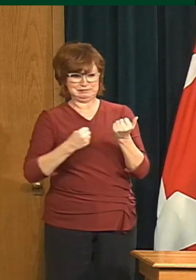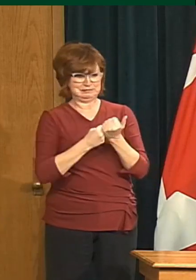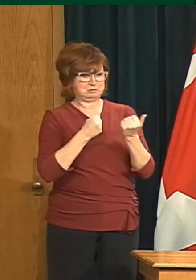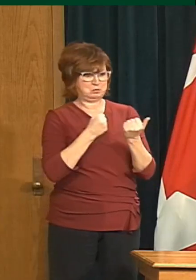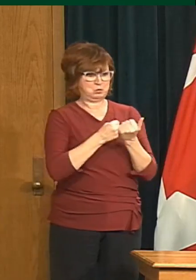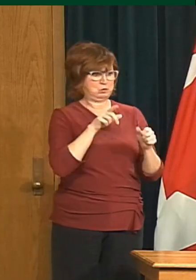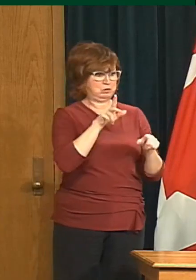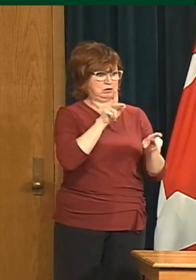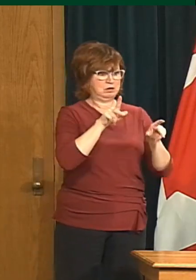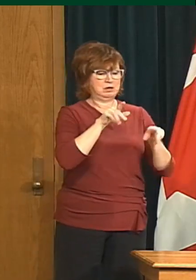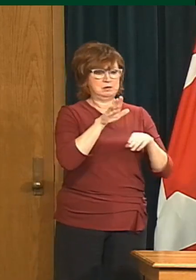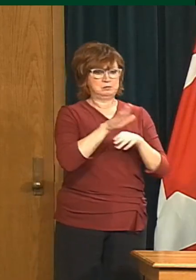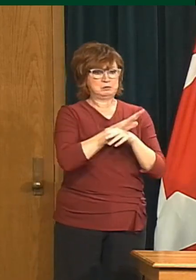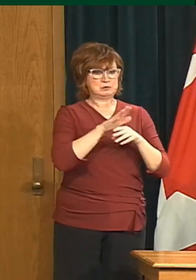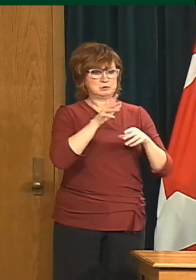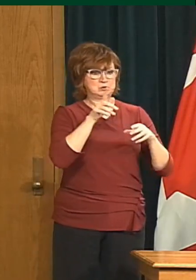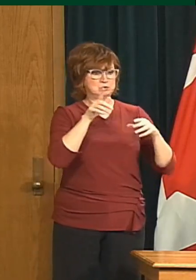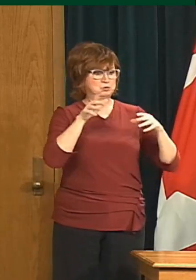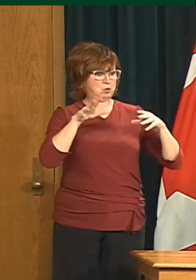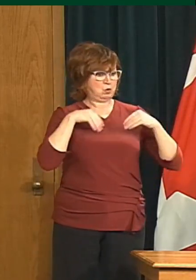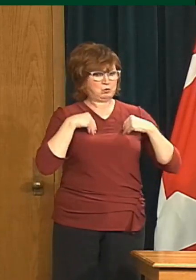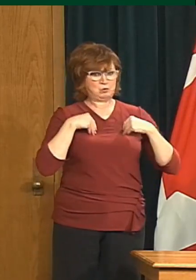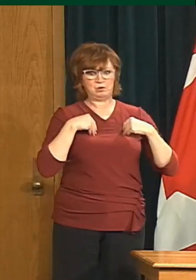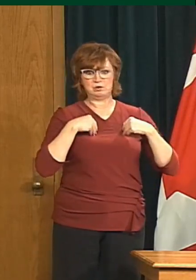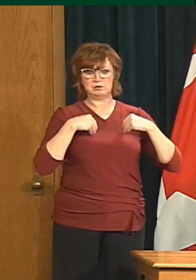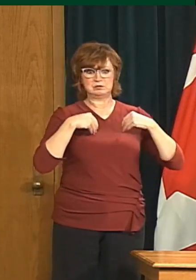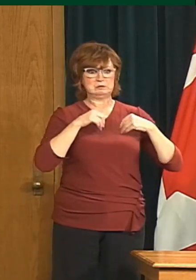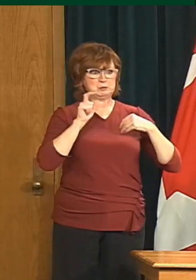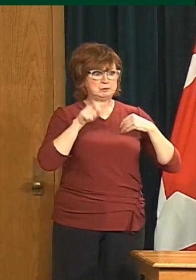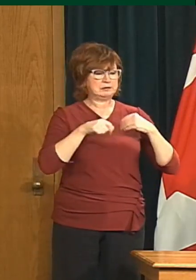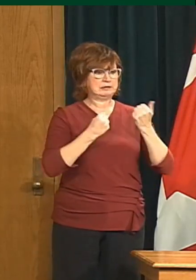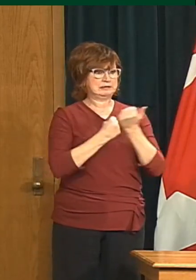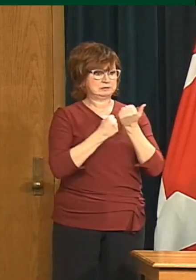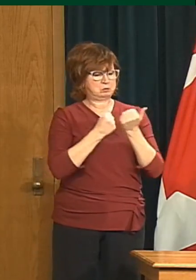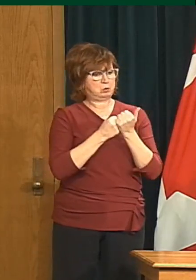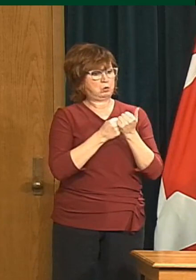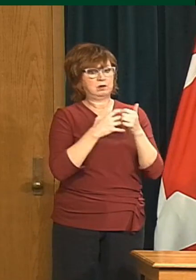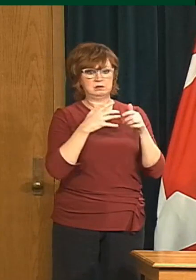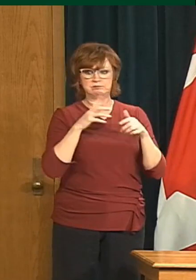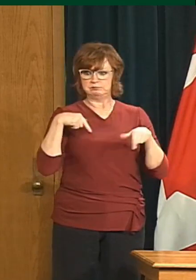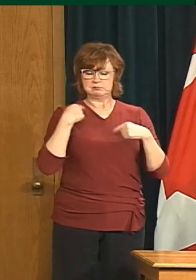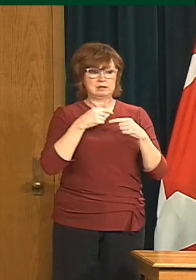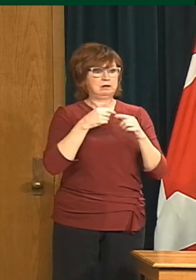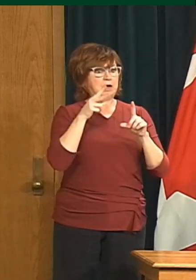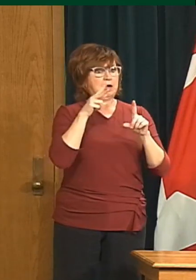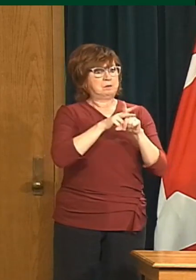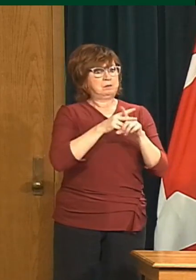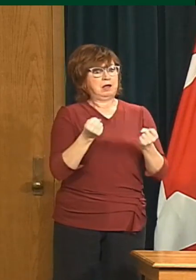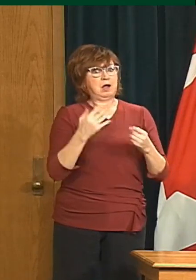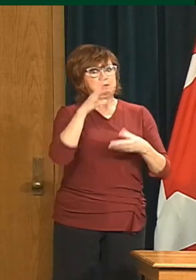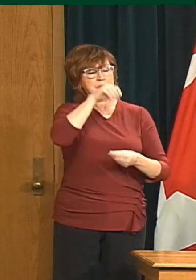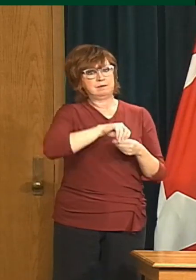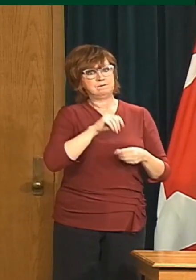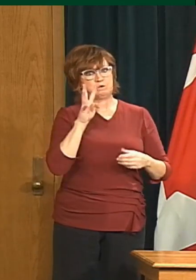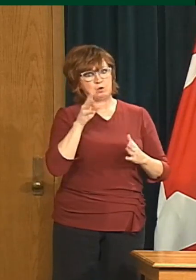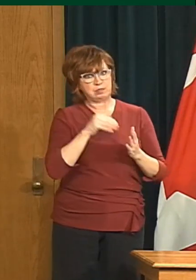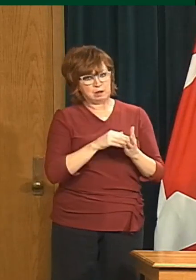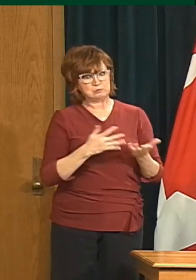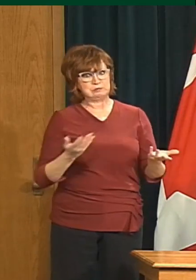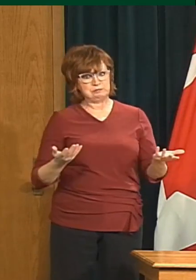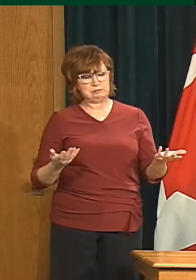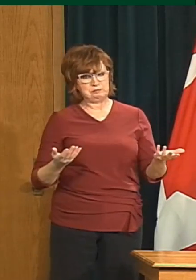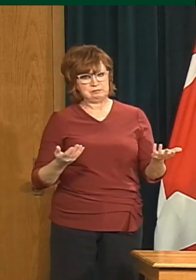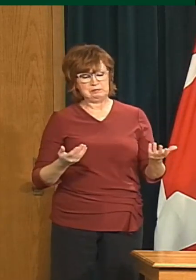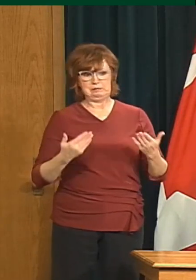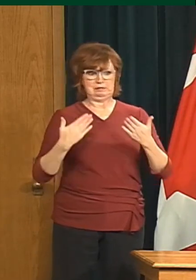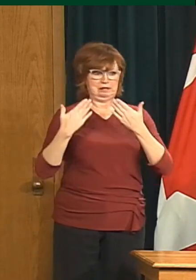week. So thank you to the staff that worked so hard to ensure the launch of this valuable program was able to occur and